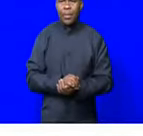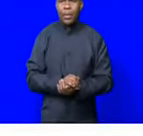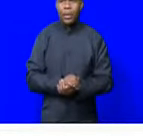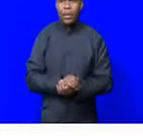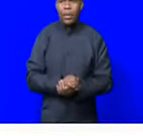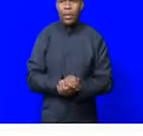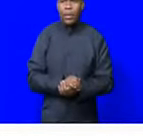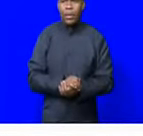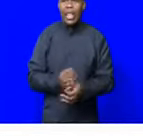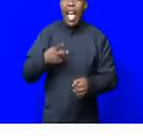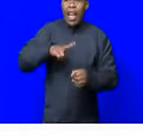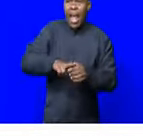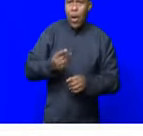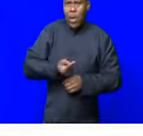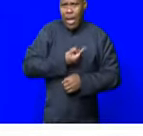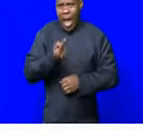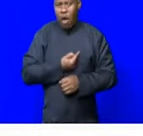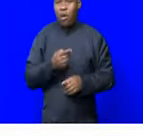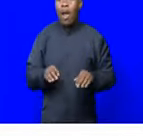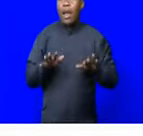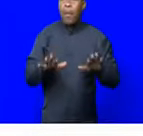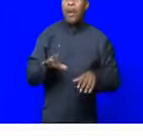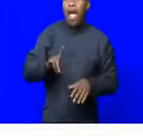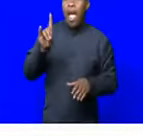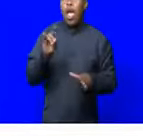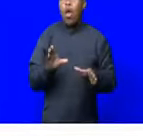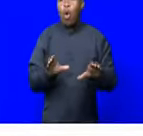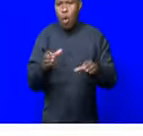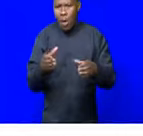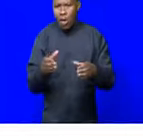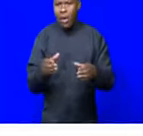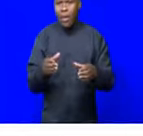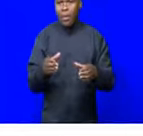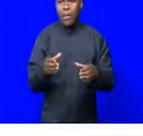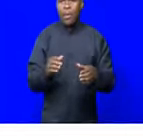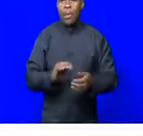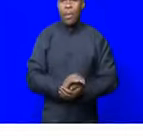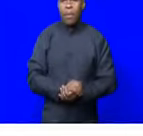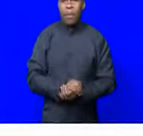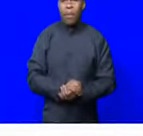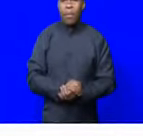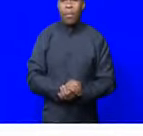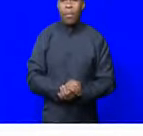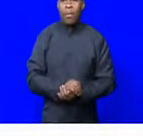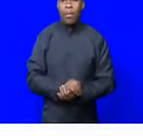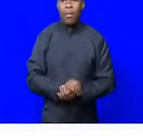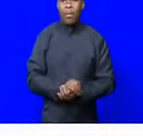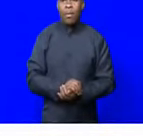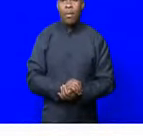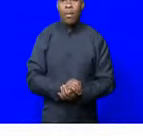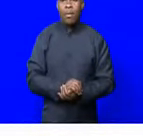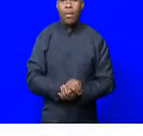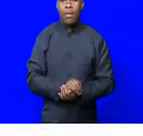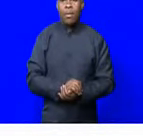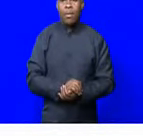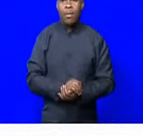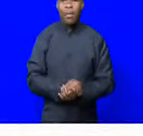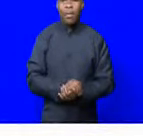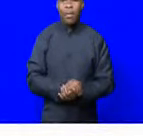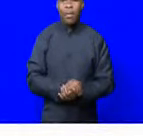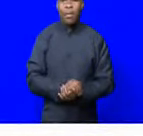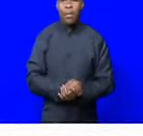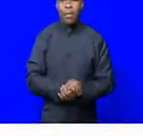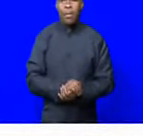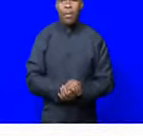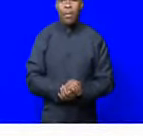I am the British High Commissioner. I happen to be English. But other significant events this year was the UEFA Women's Euro.